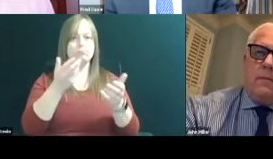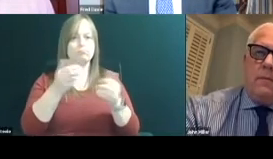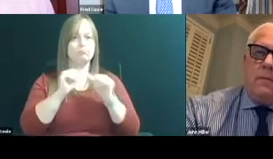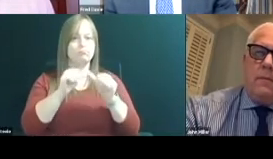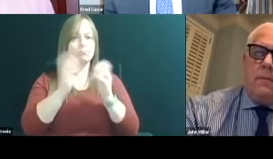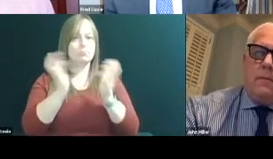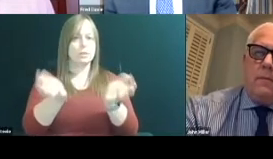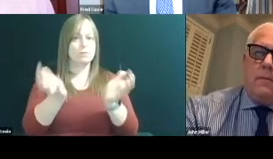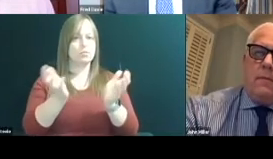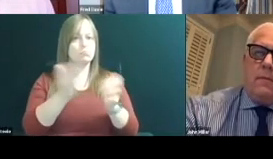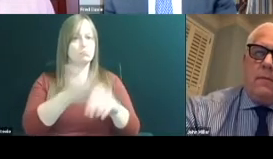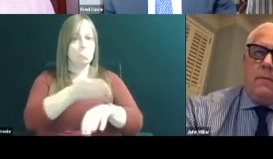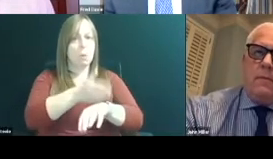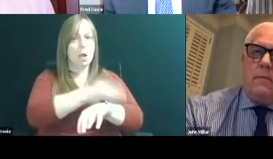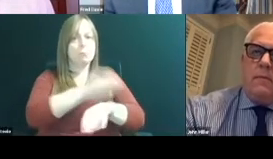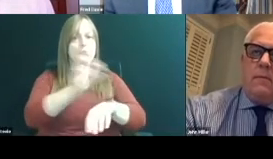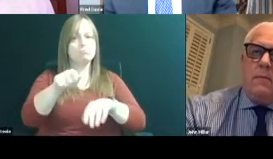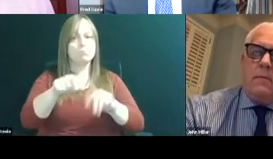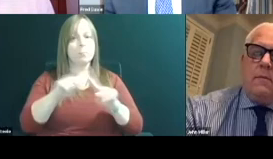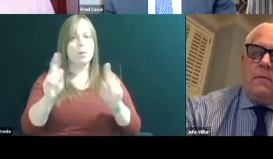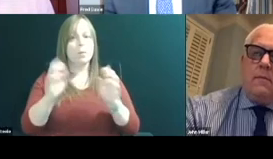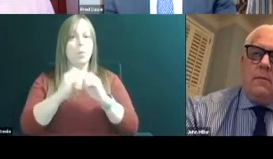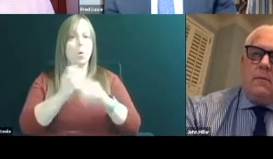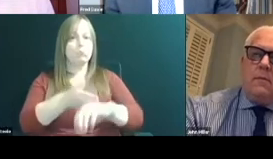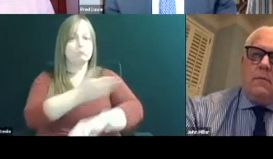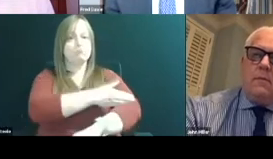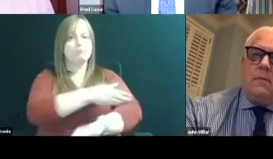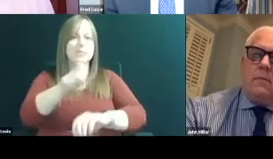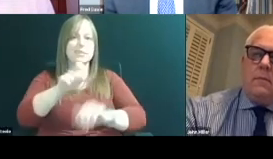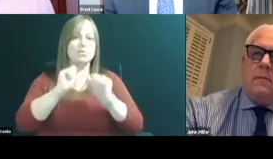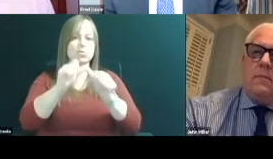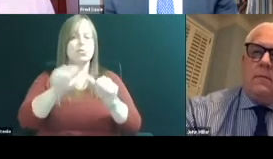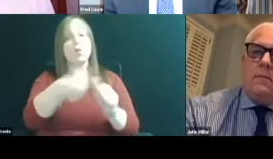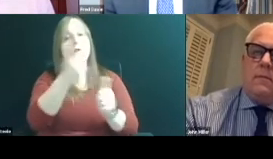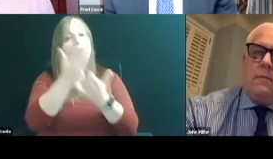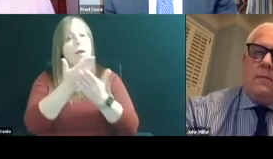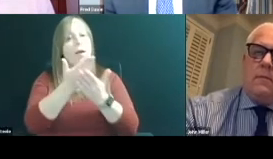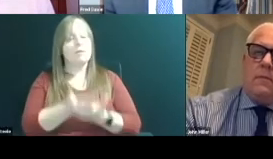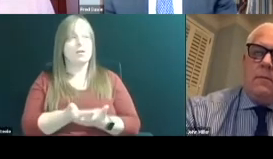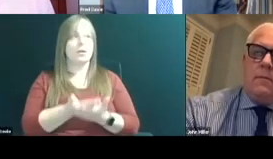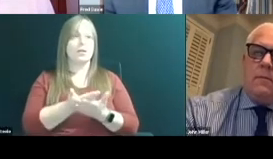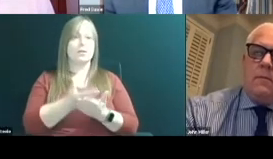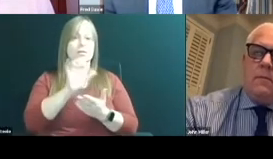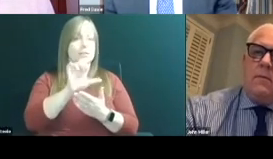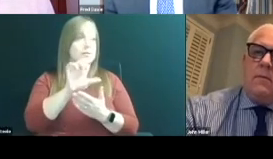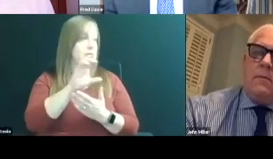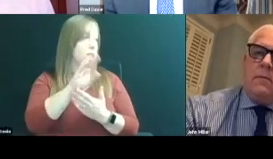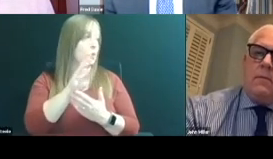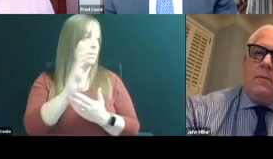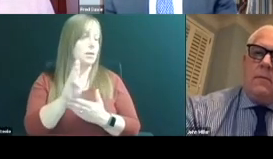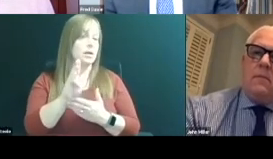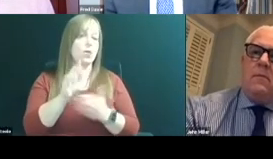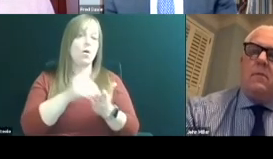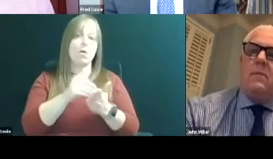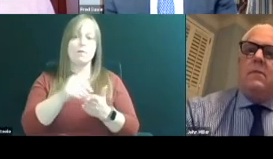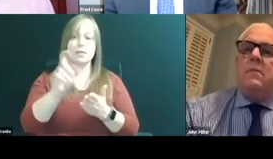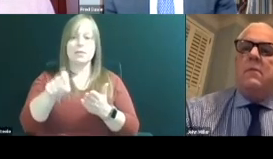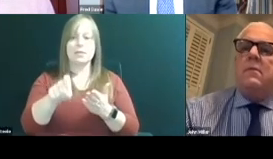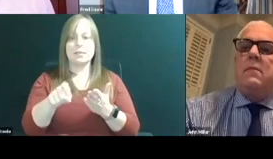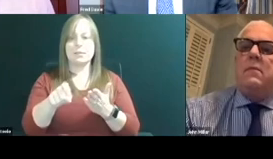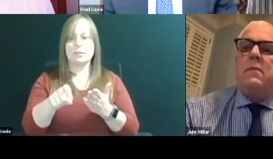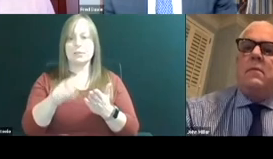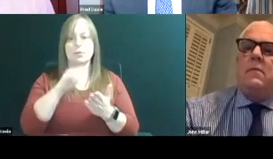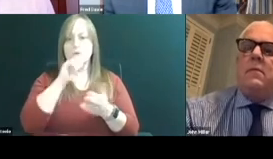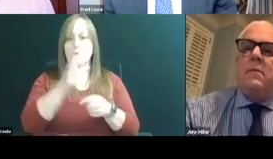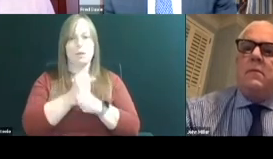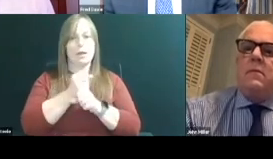We've made progress. We've got more progress we need to make. There's other evidence that the CCRB often needs that we don't